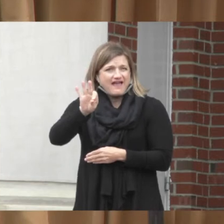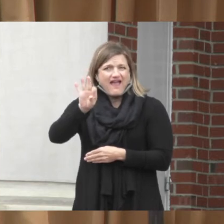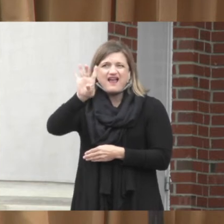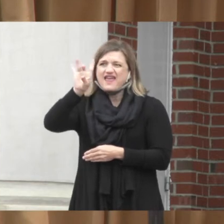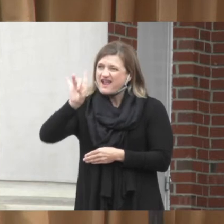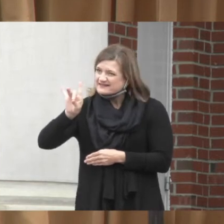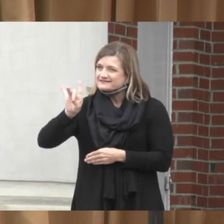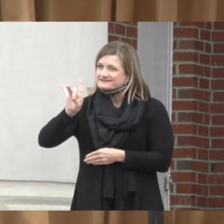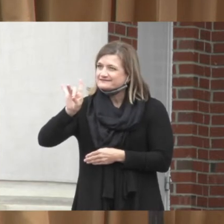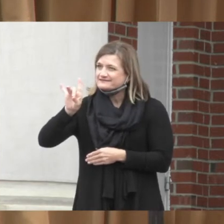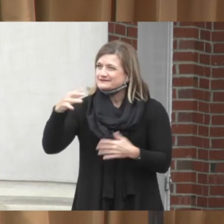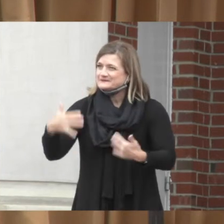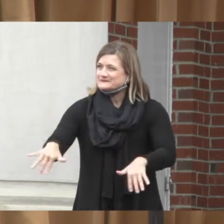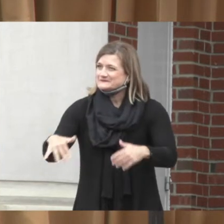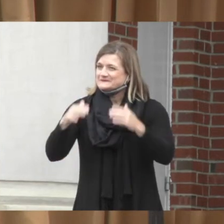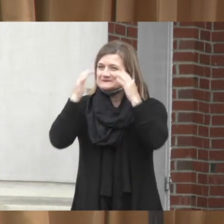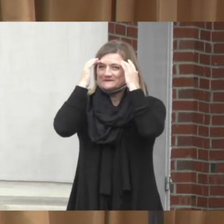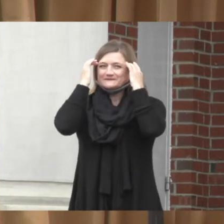3.498.